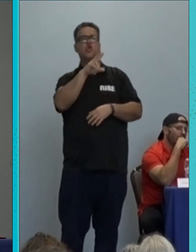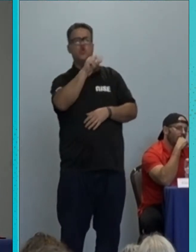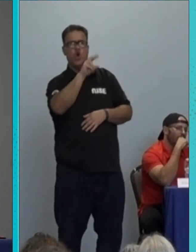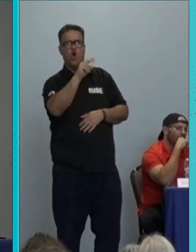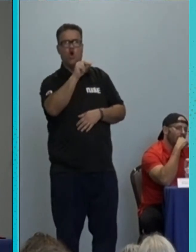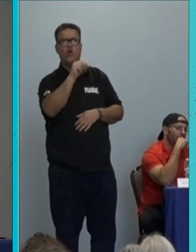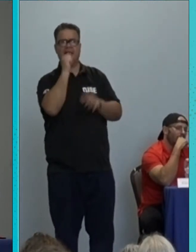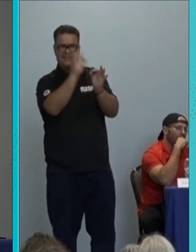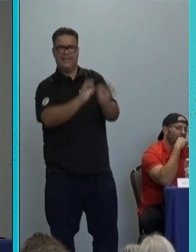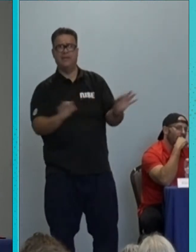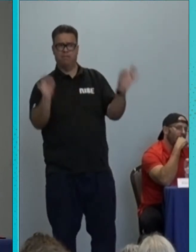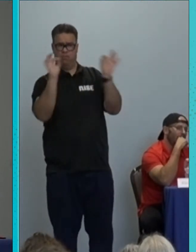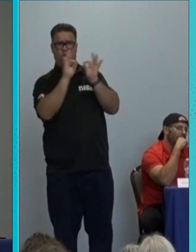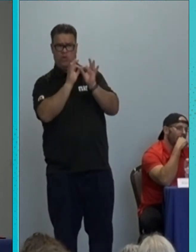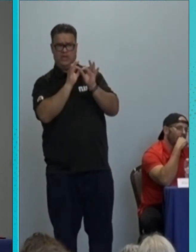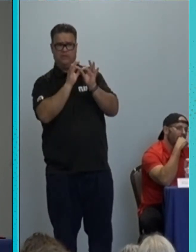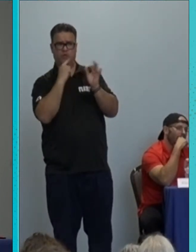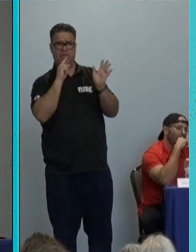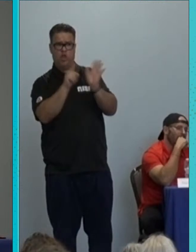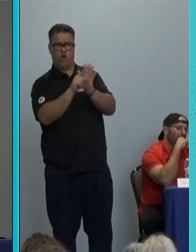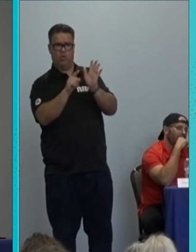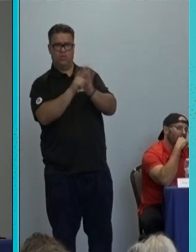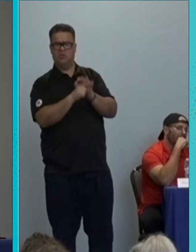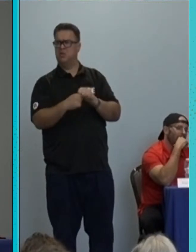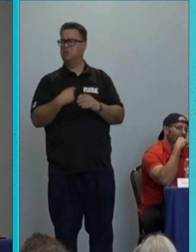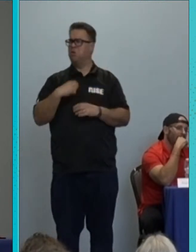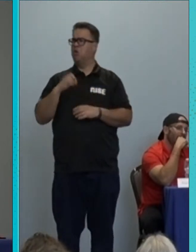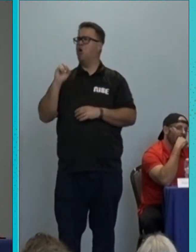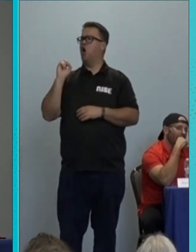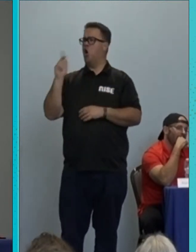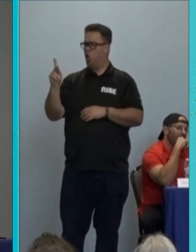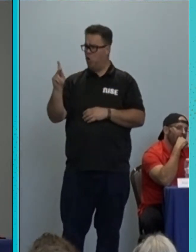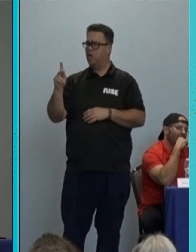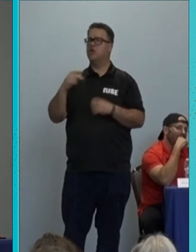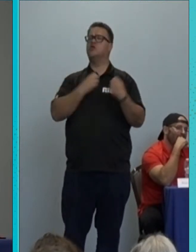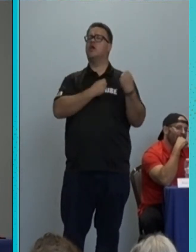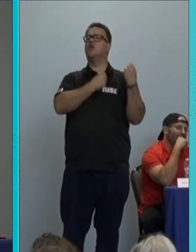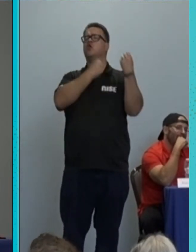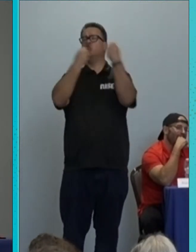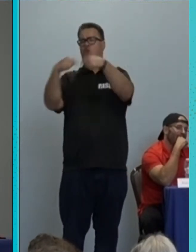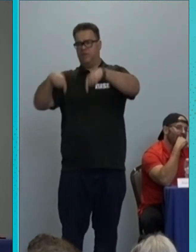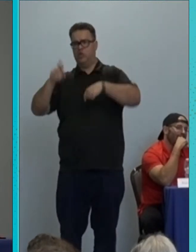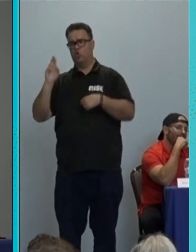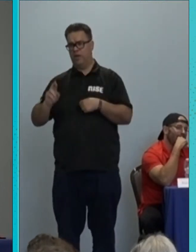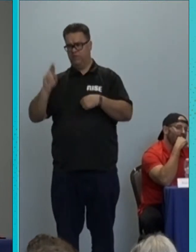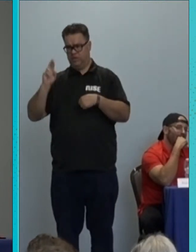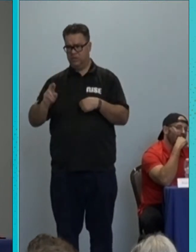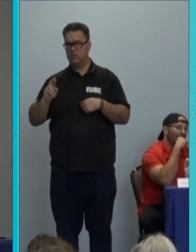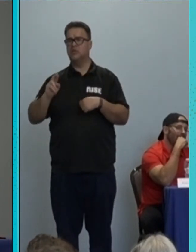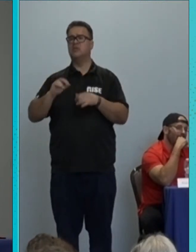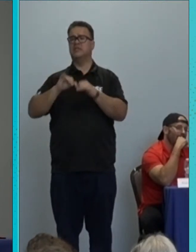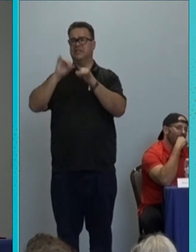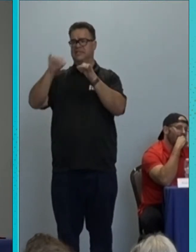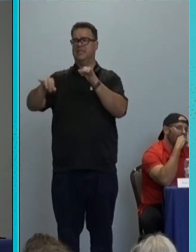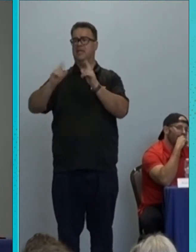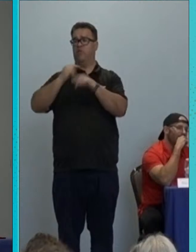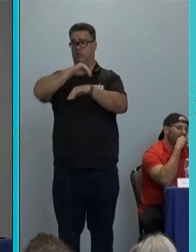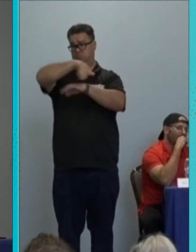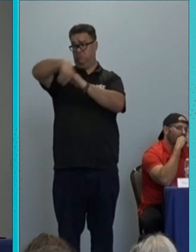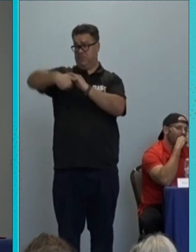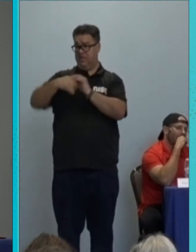it is kind of important. And I said, okay. So I drove down to Riverside, and I spent my first